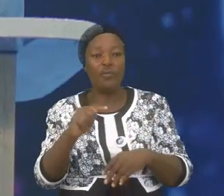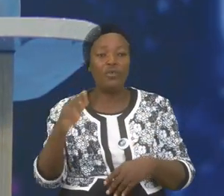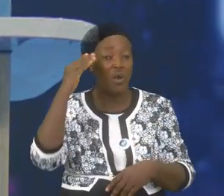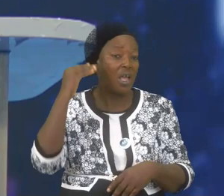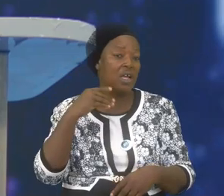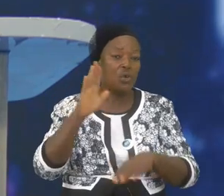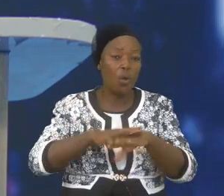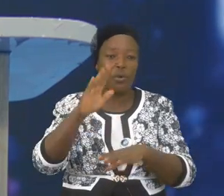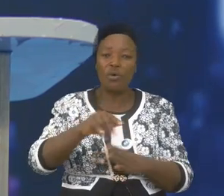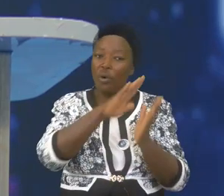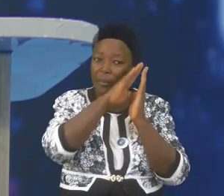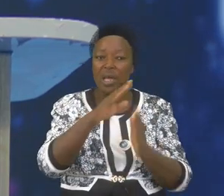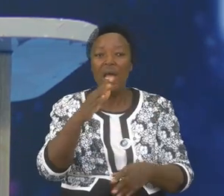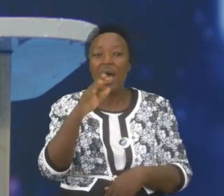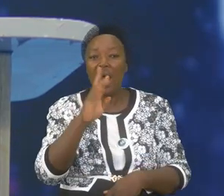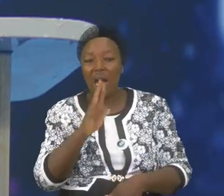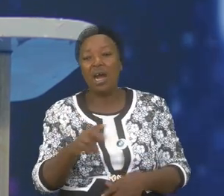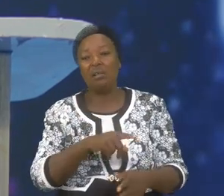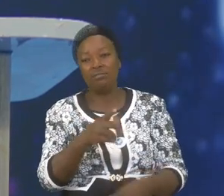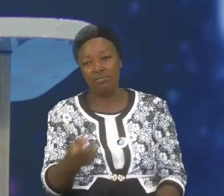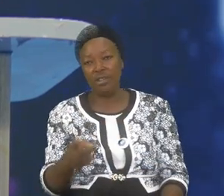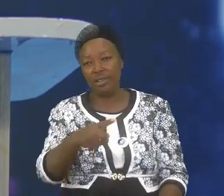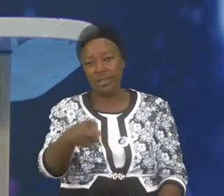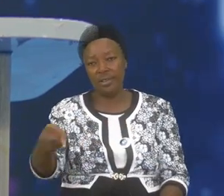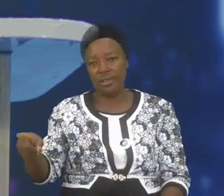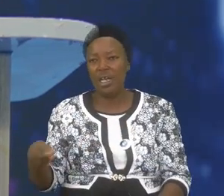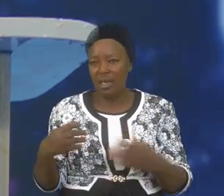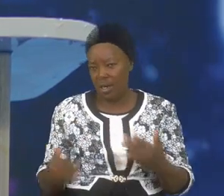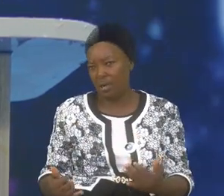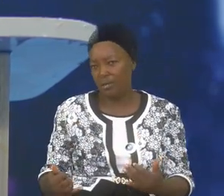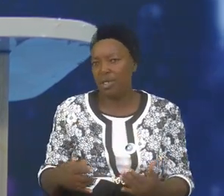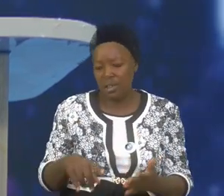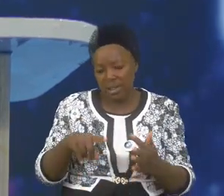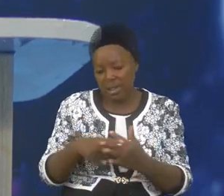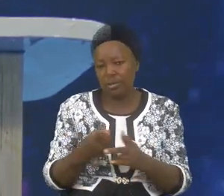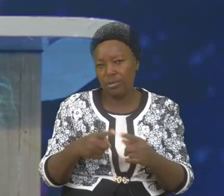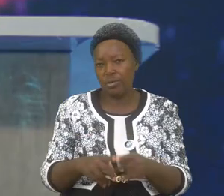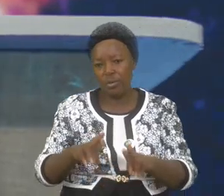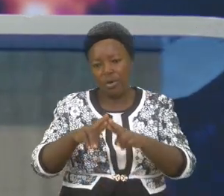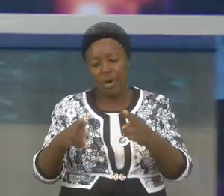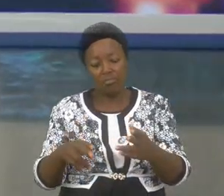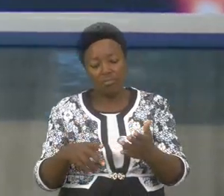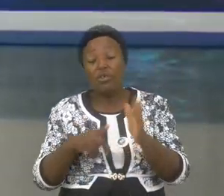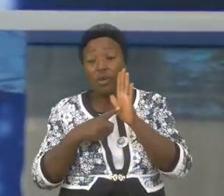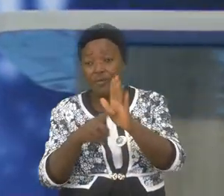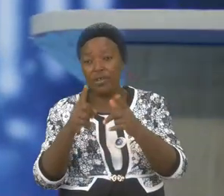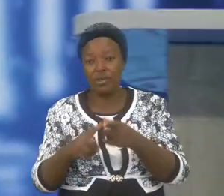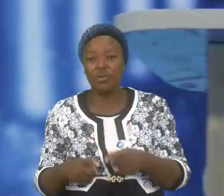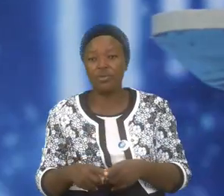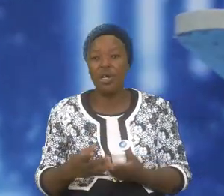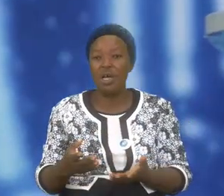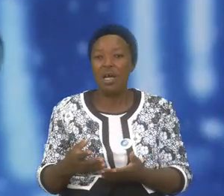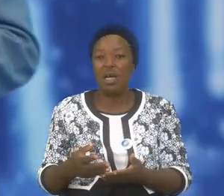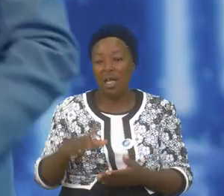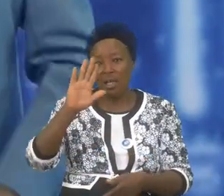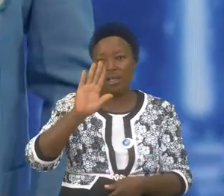to reveal to him what he thought he would never have got. The Lord is going to give you tonight what